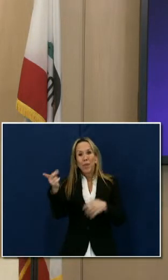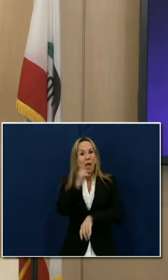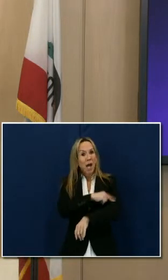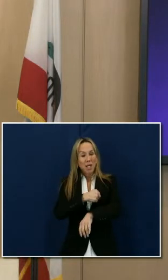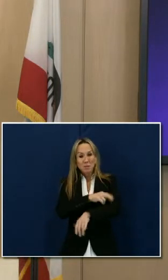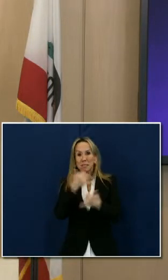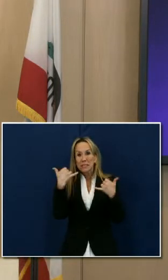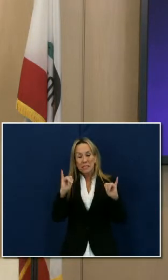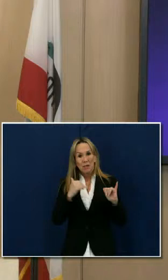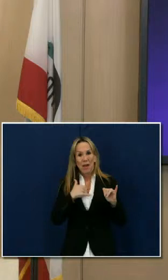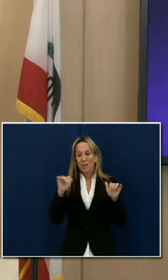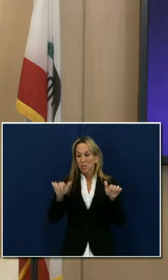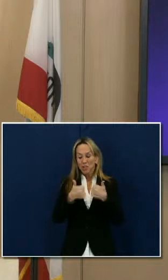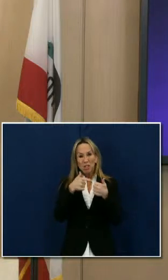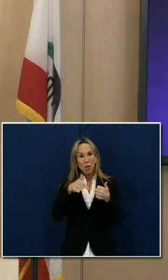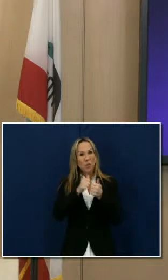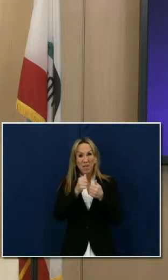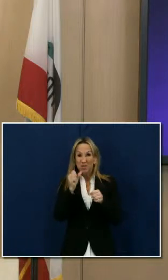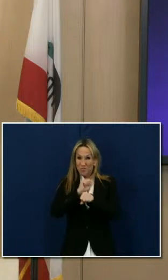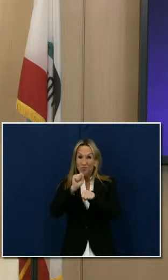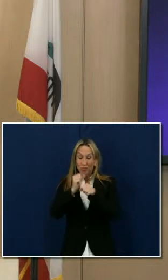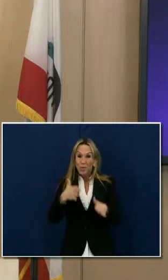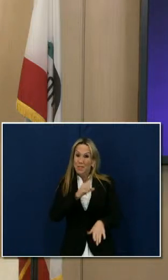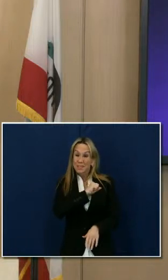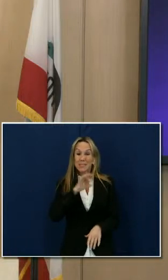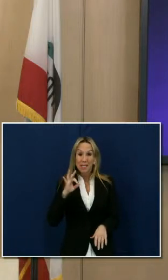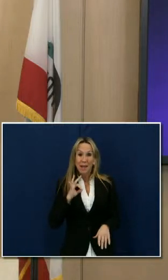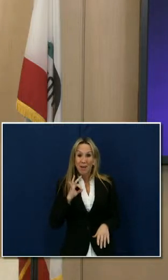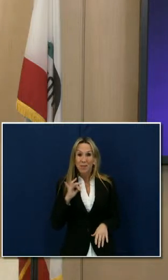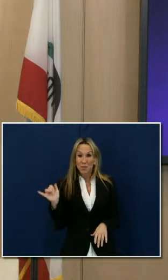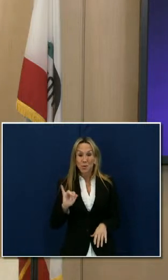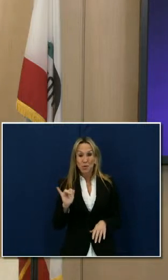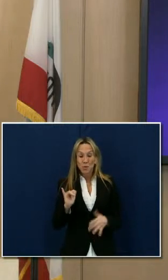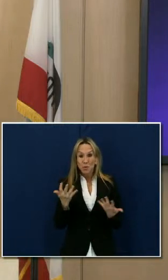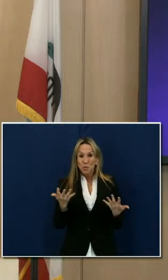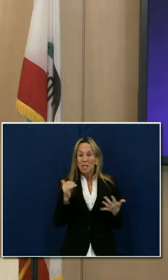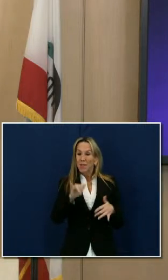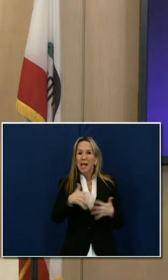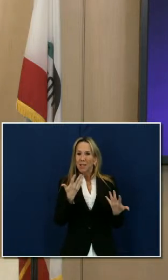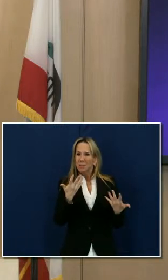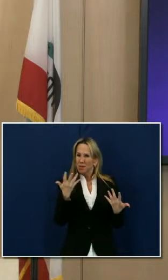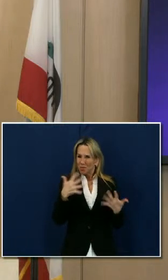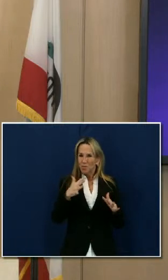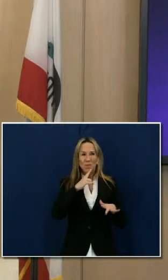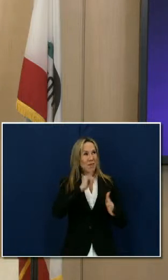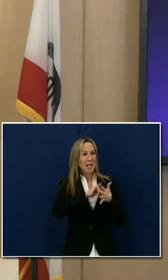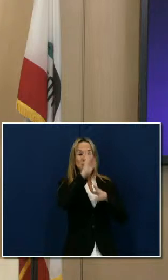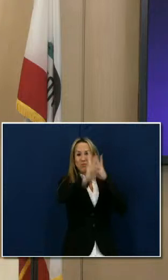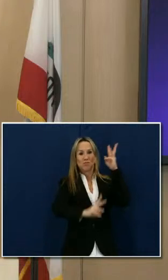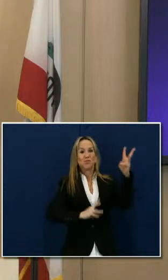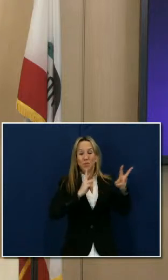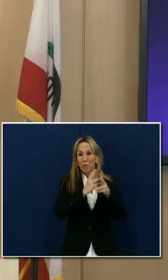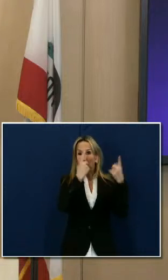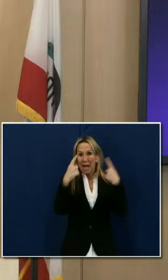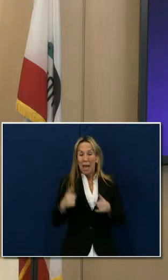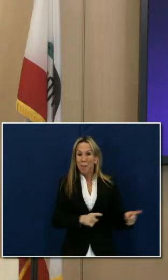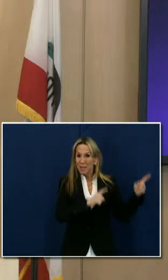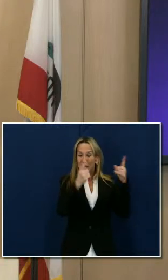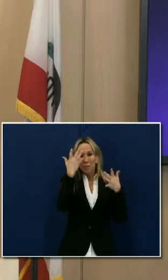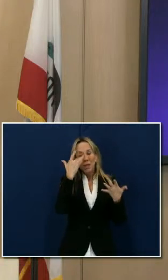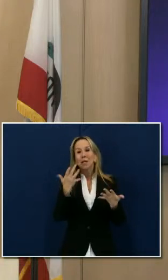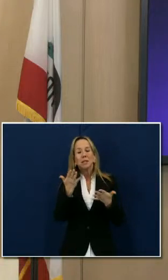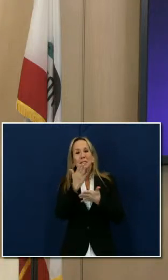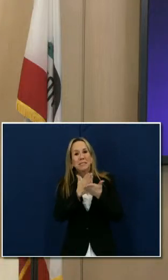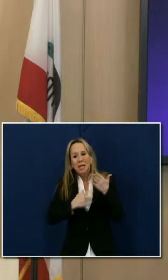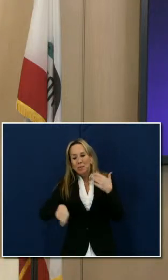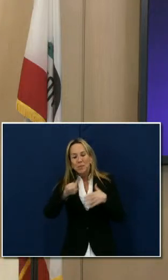around staffing. It is part global strain on the availability of healthcare workers. It is a little bit of burnout. It